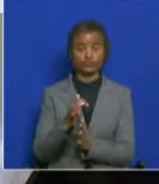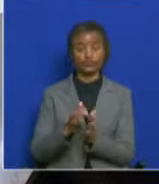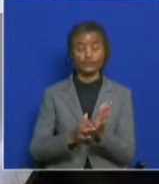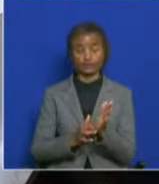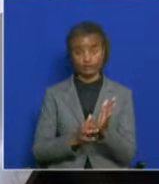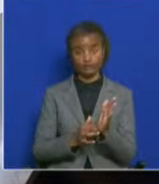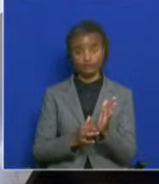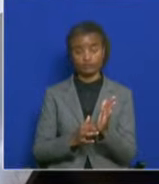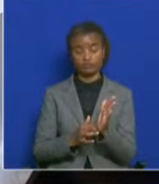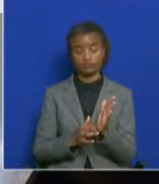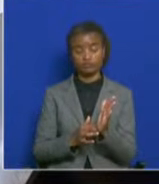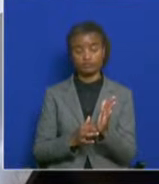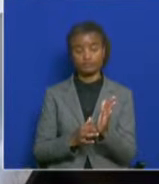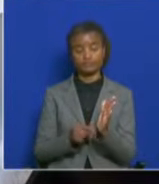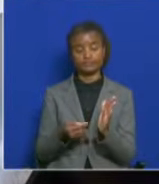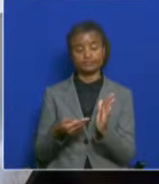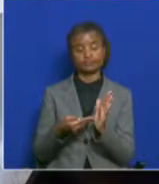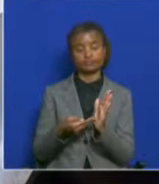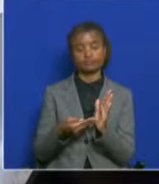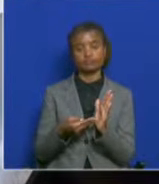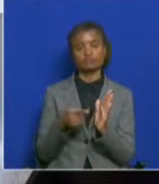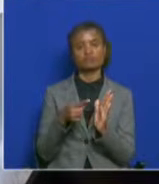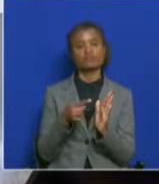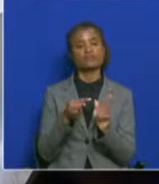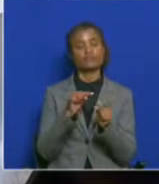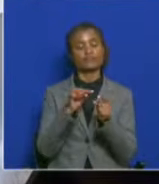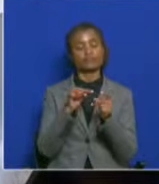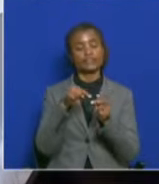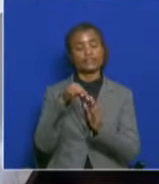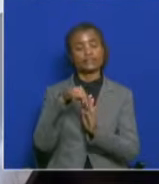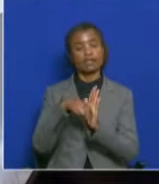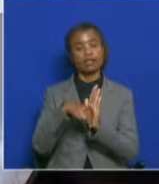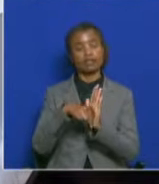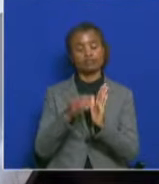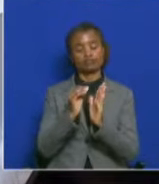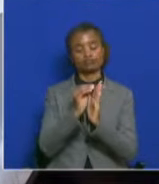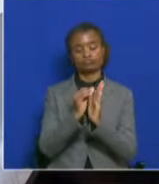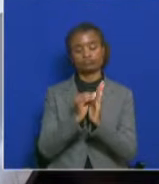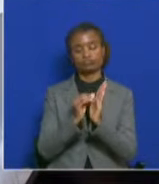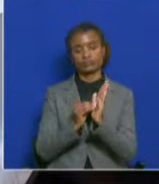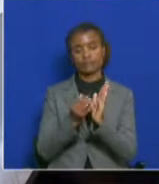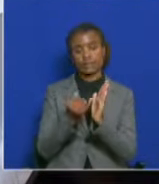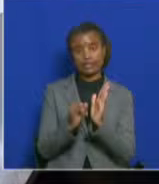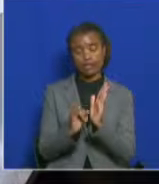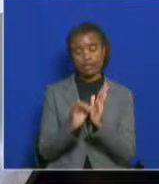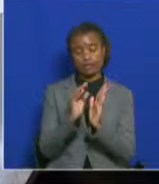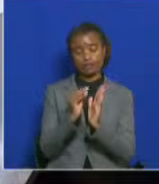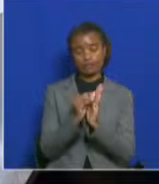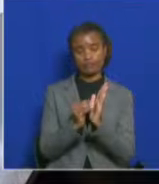So there's some details that still need to be included, including such as who's going to sign it.